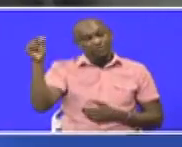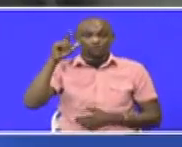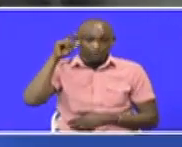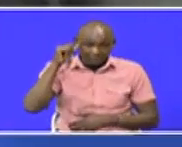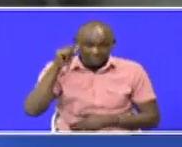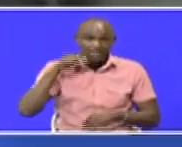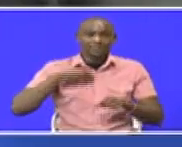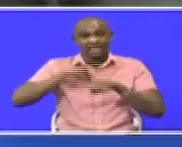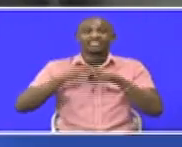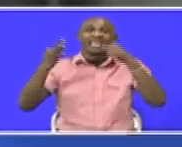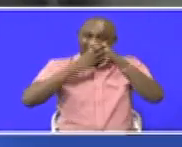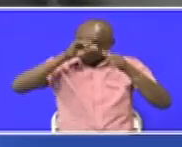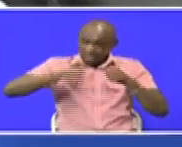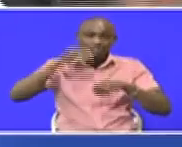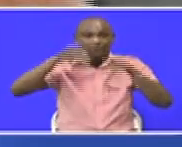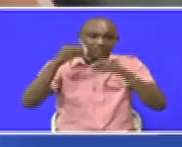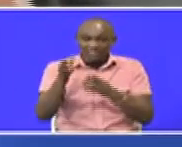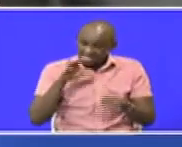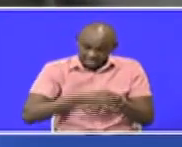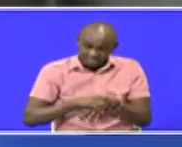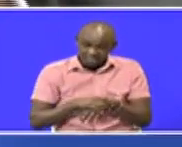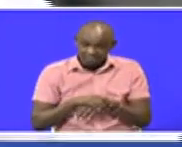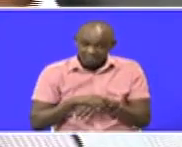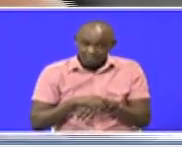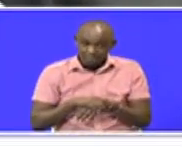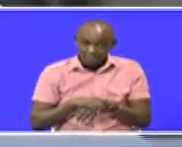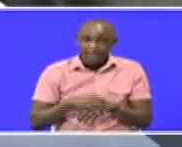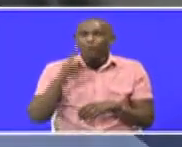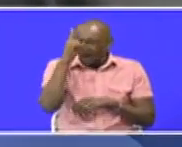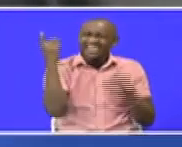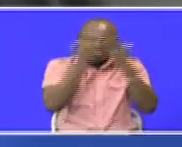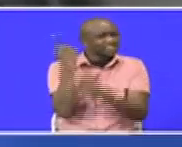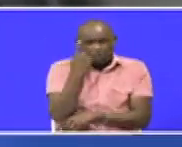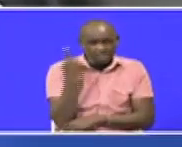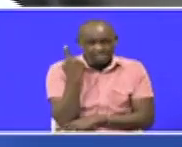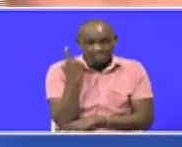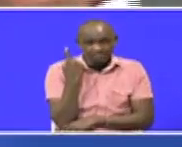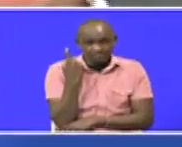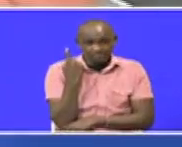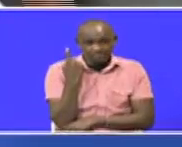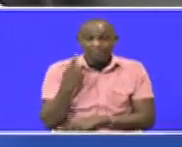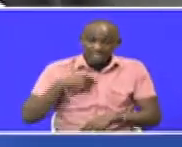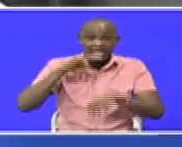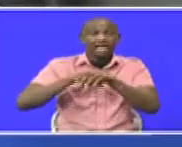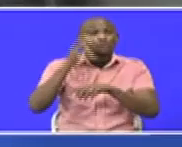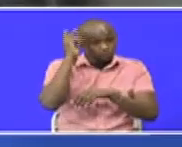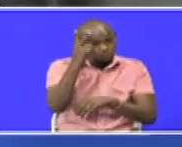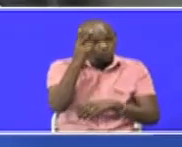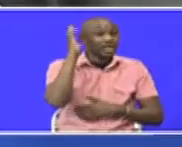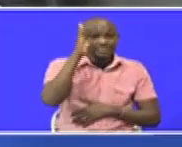I got some 8,000 votes, and I just visited the place for one night. I gave two lectures.